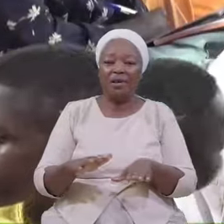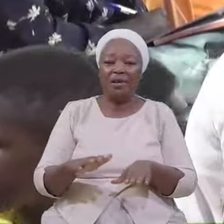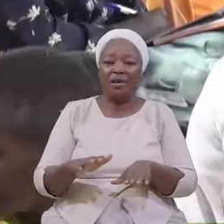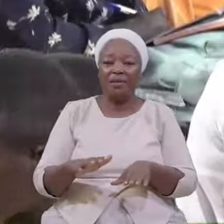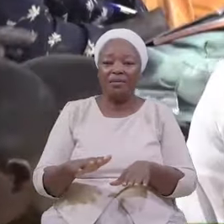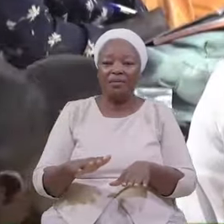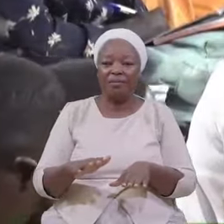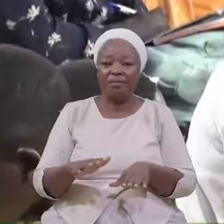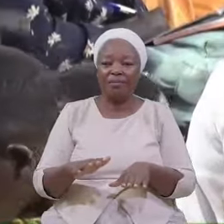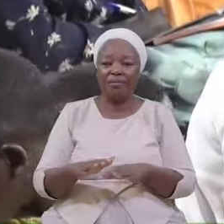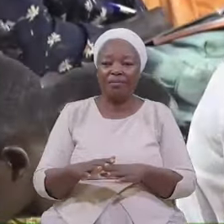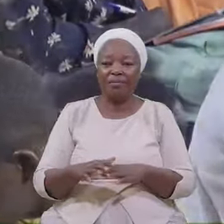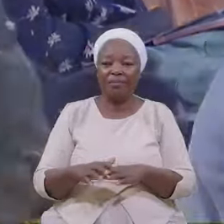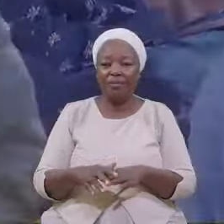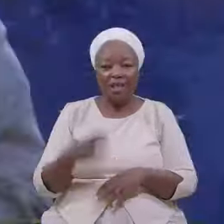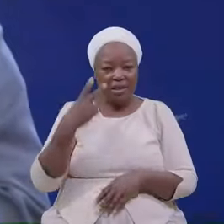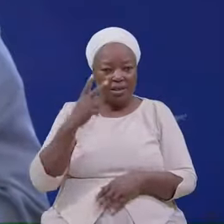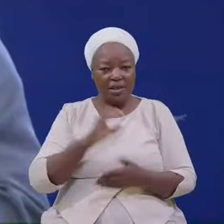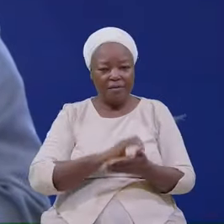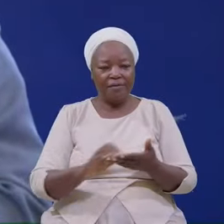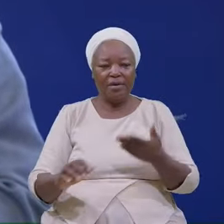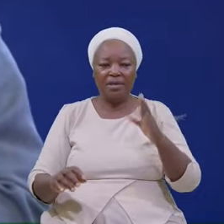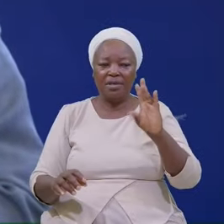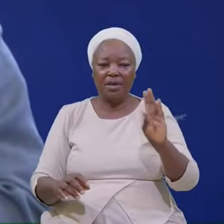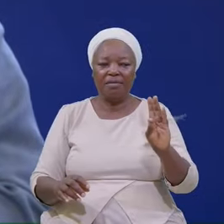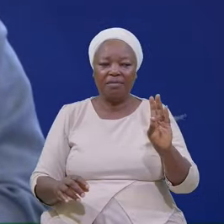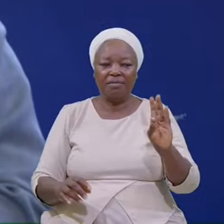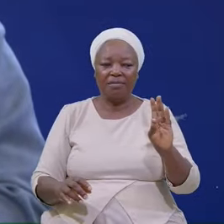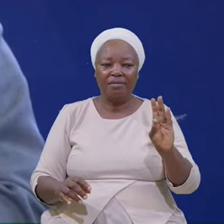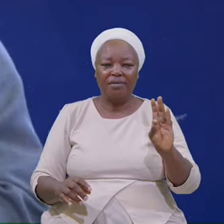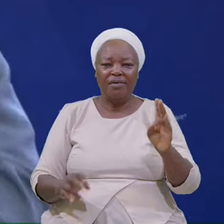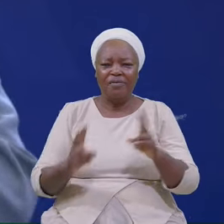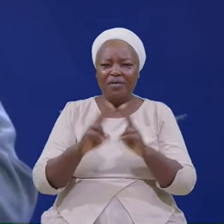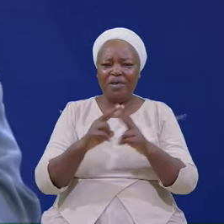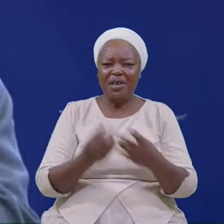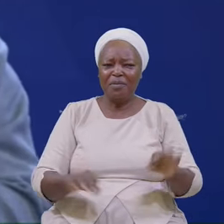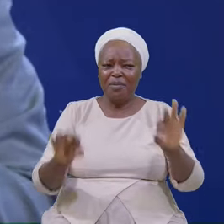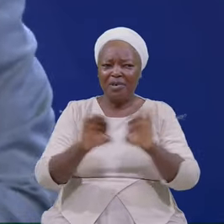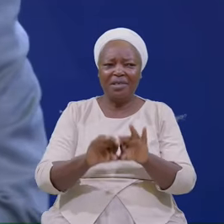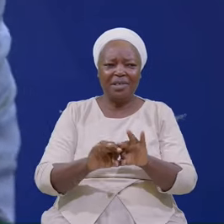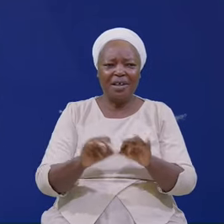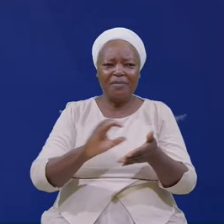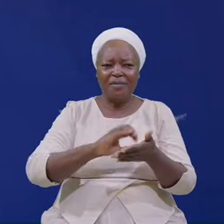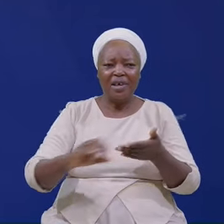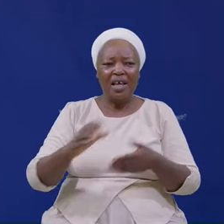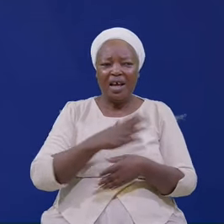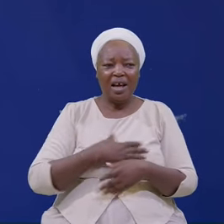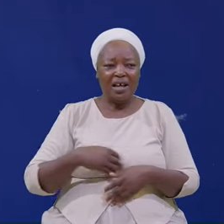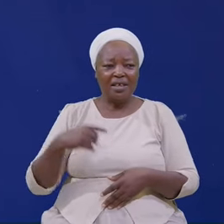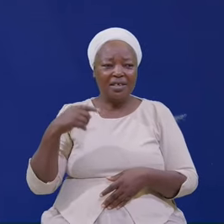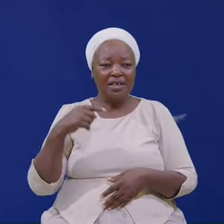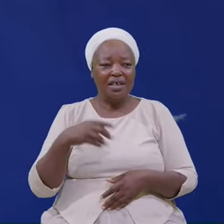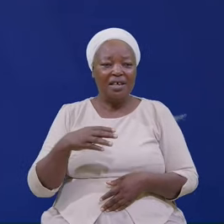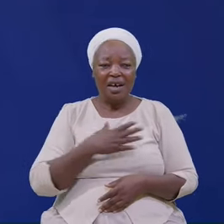Jésus, marche. Look at verse 7. Le verset 7. Very interesting verse. Un verset très intéressant. And he took